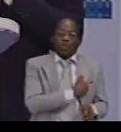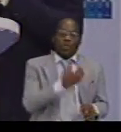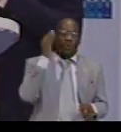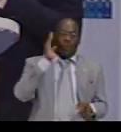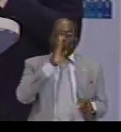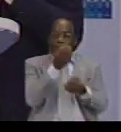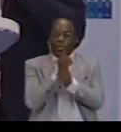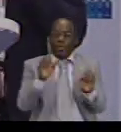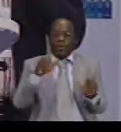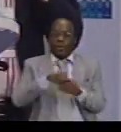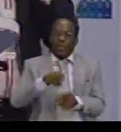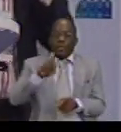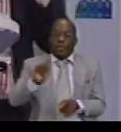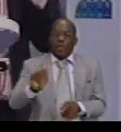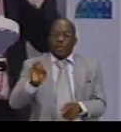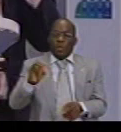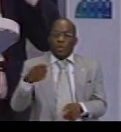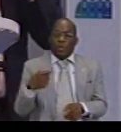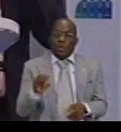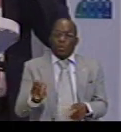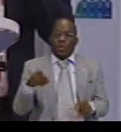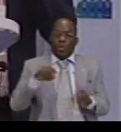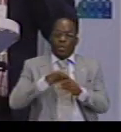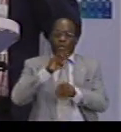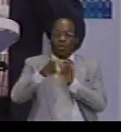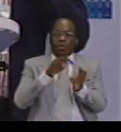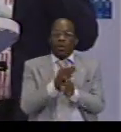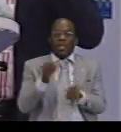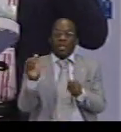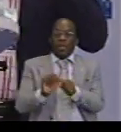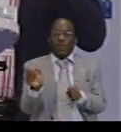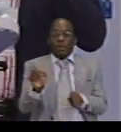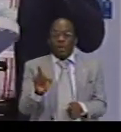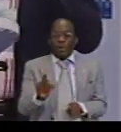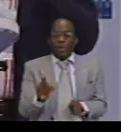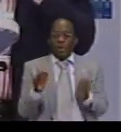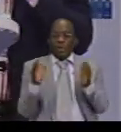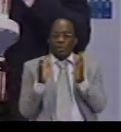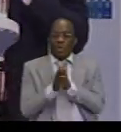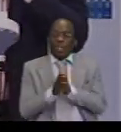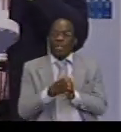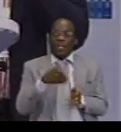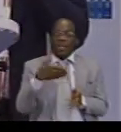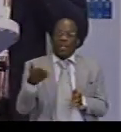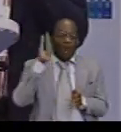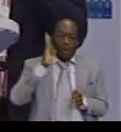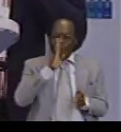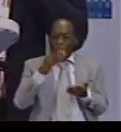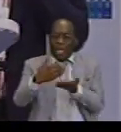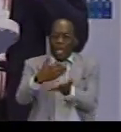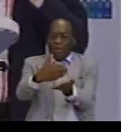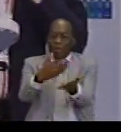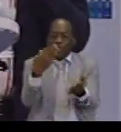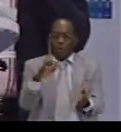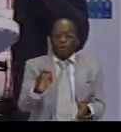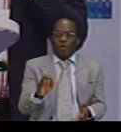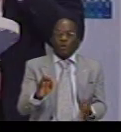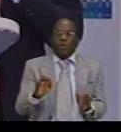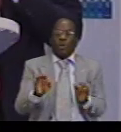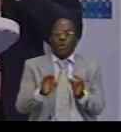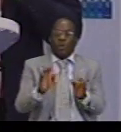world, everywhere. Let's pray there will be a harvest of souls. That is why we have spent